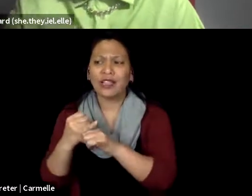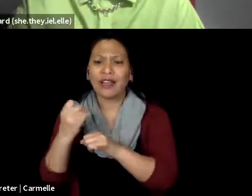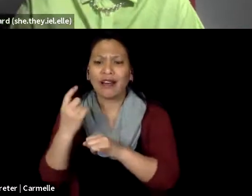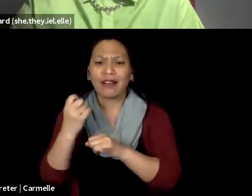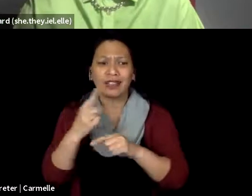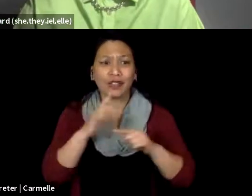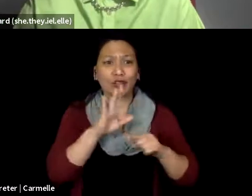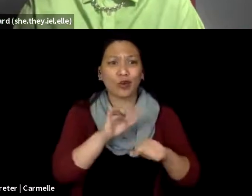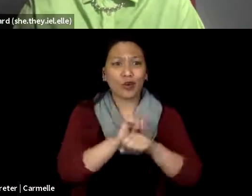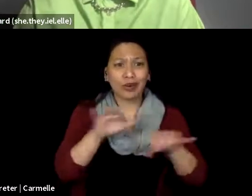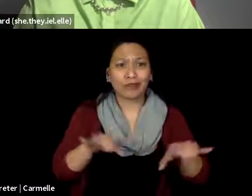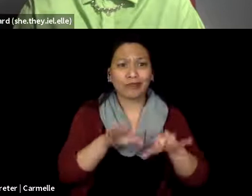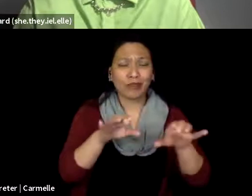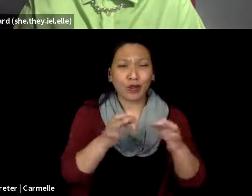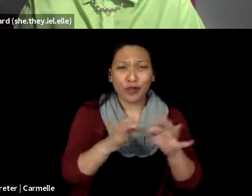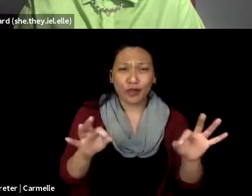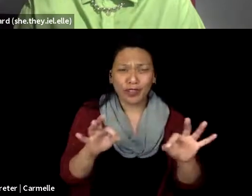consultant?